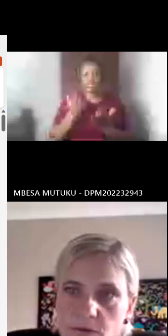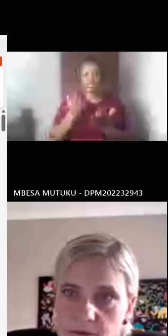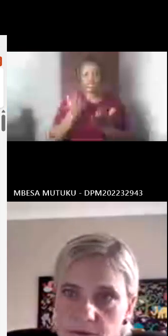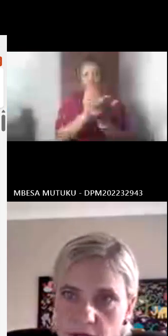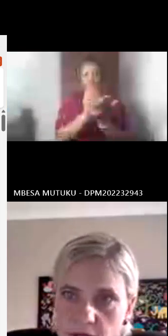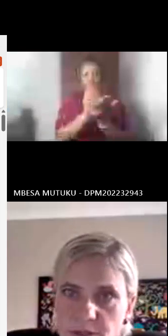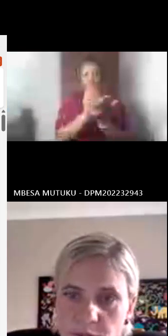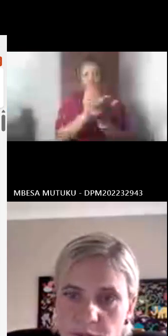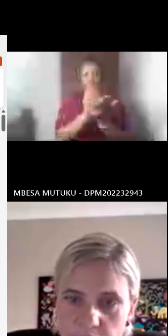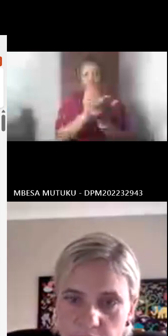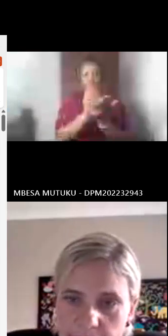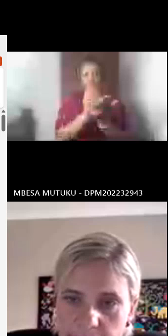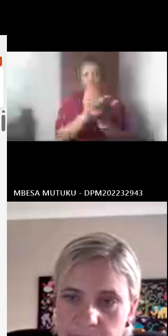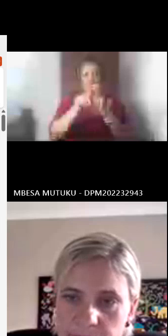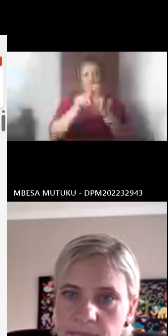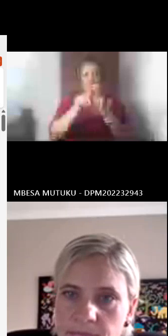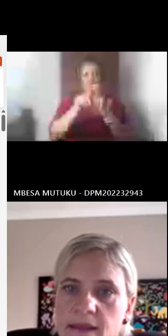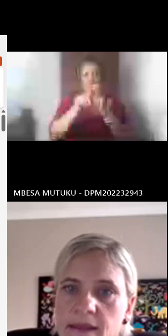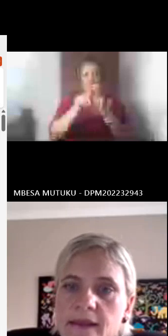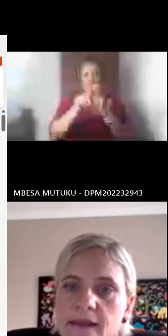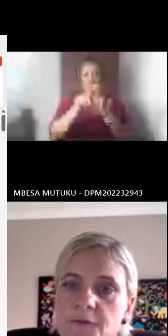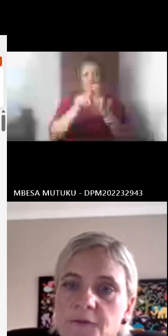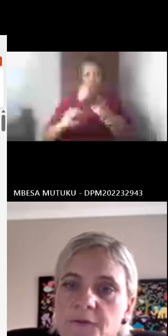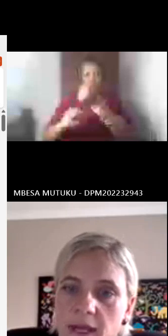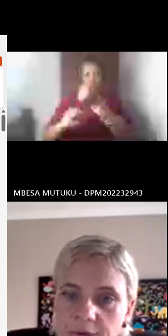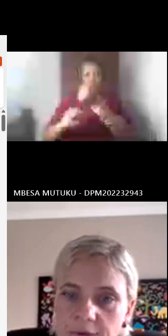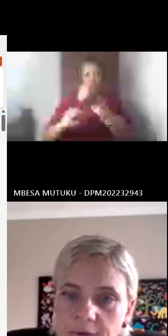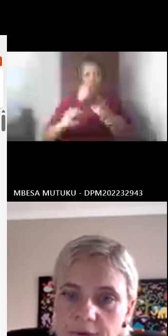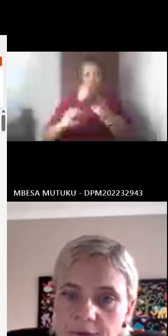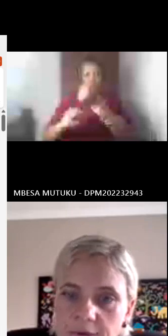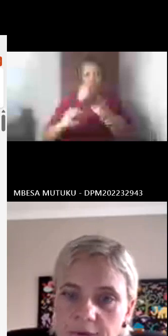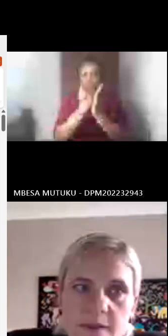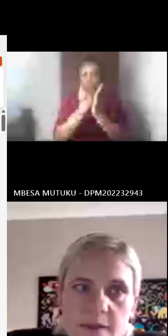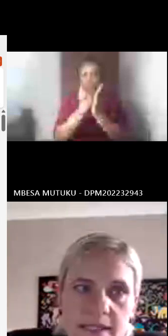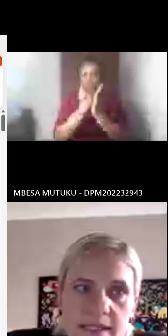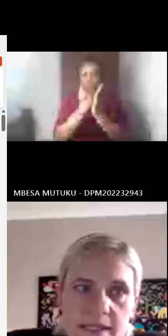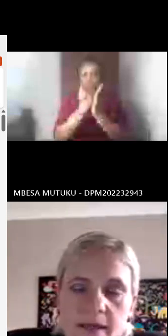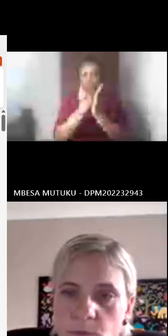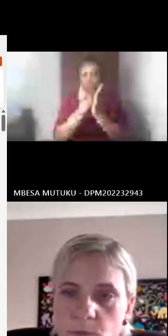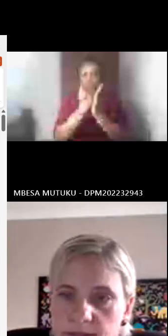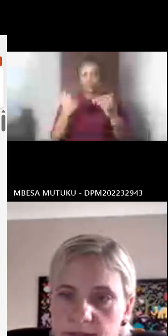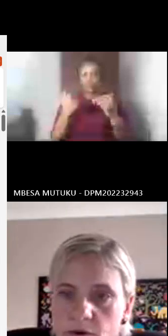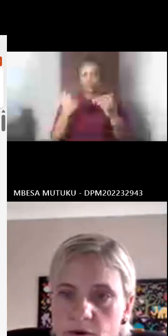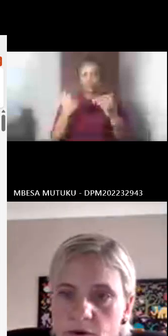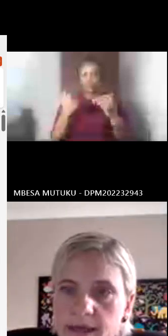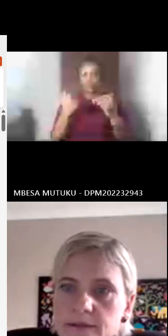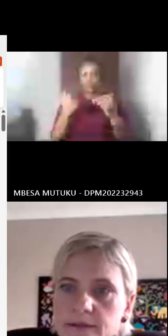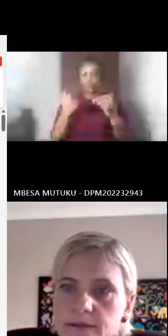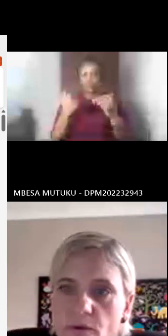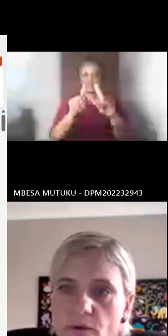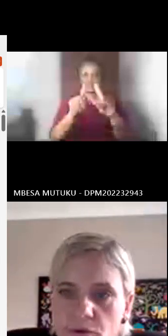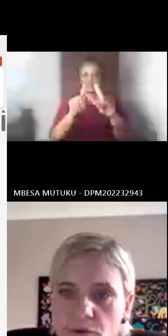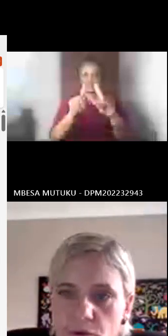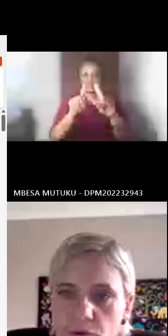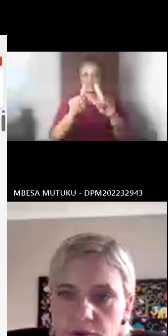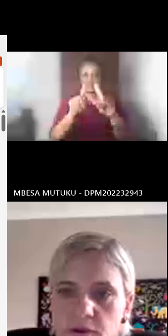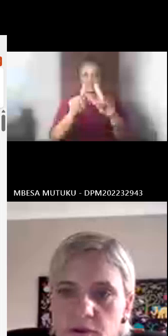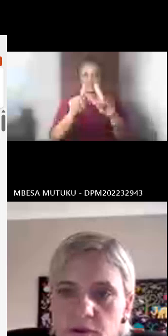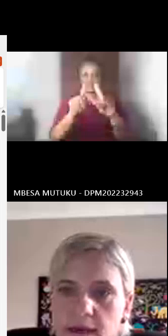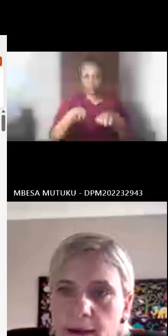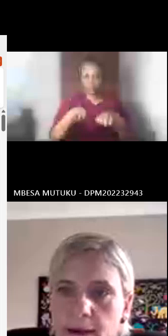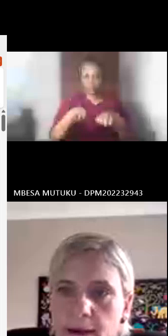apply to our scholarship program. If you have any questions, please raise your hand, or you